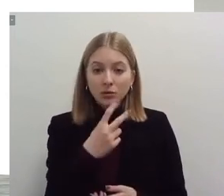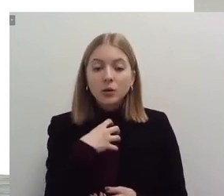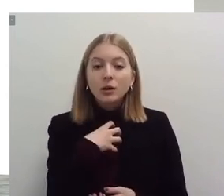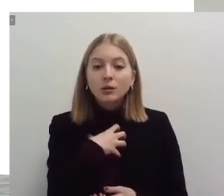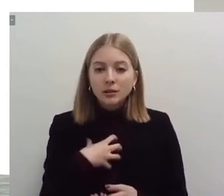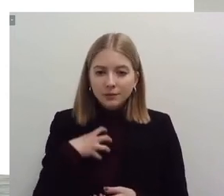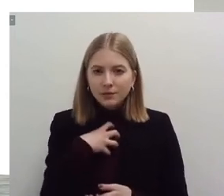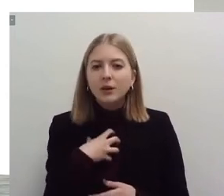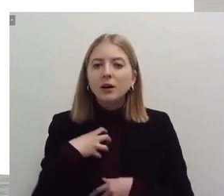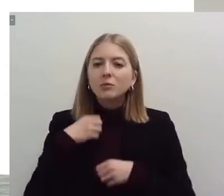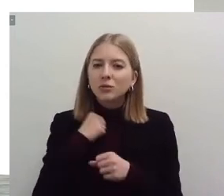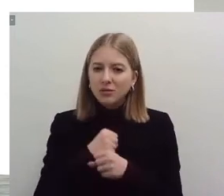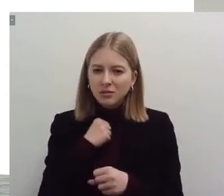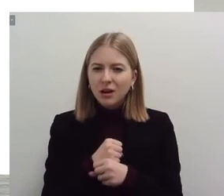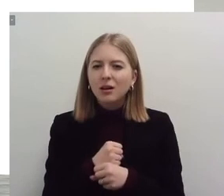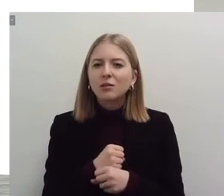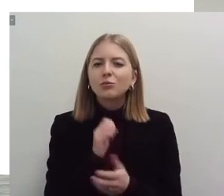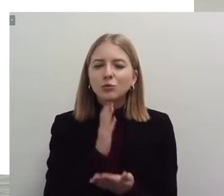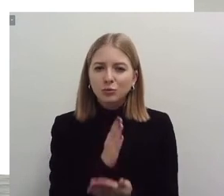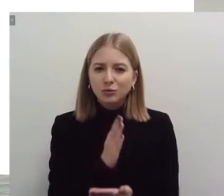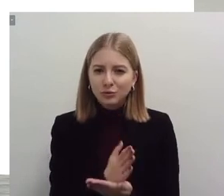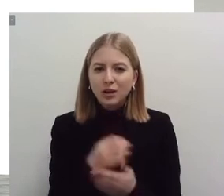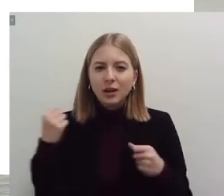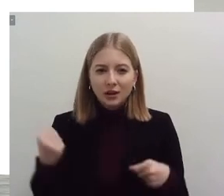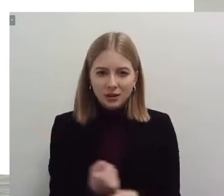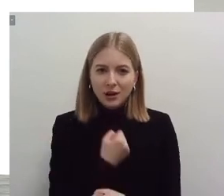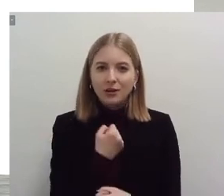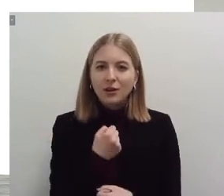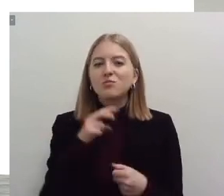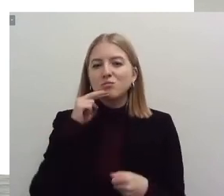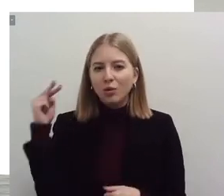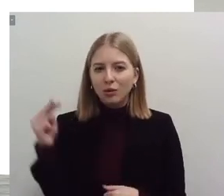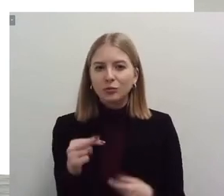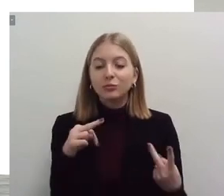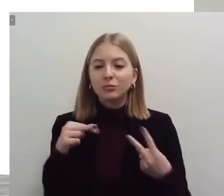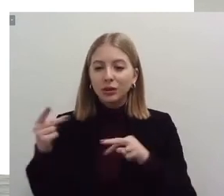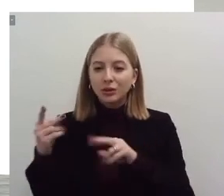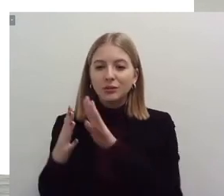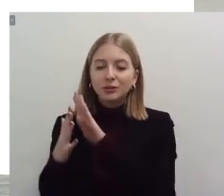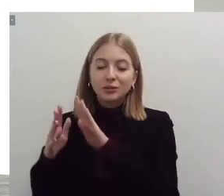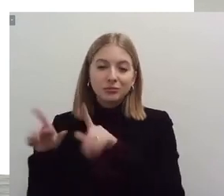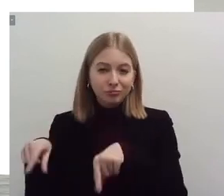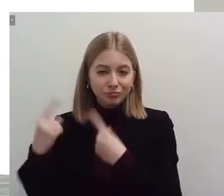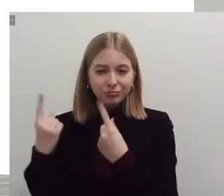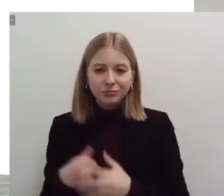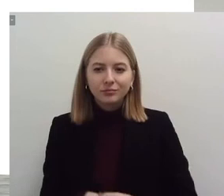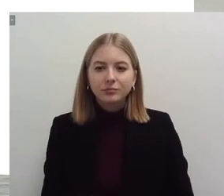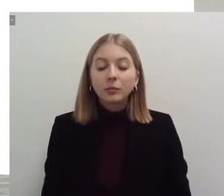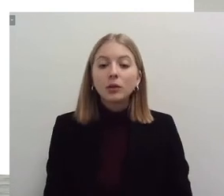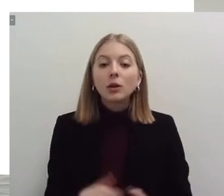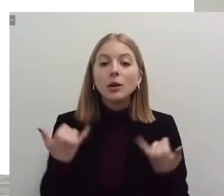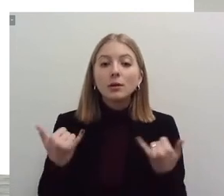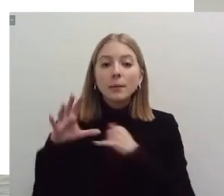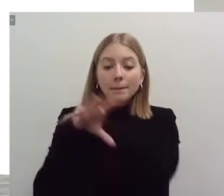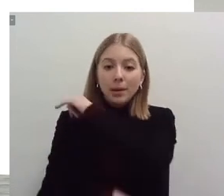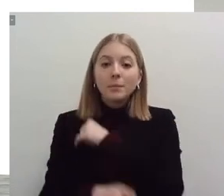We are wrapping up this panel full of wisdom with one last question that I would like to ask all three of you,